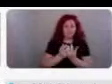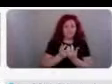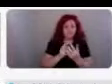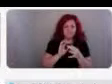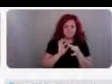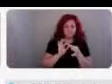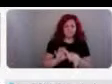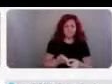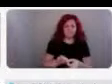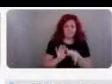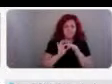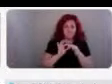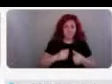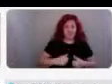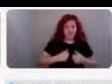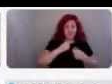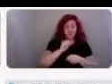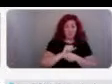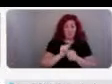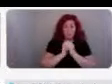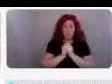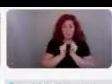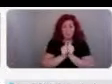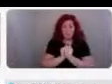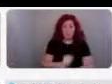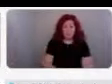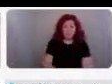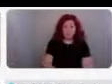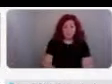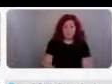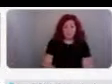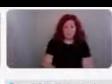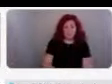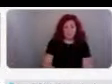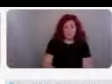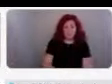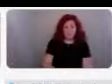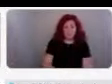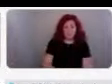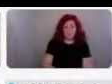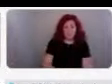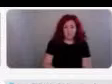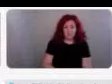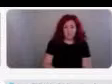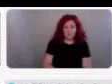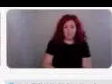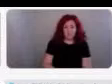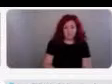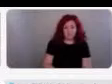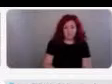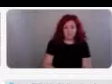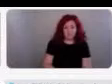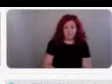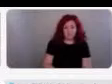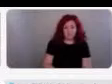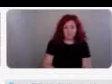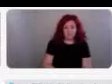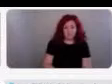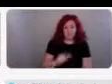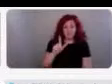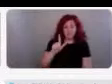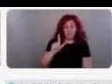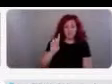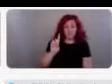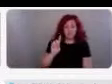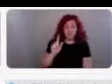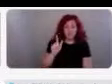living working and worshiping in so now uh with with ld 29 uh it seems that